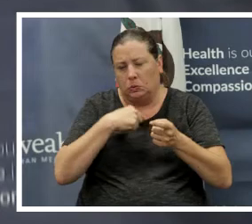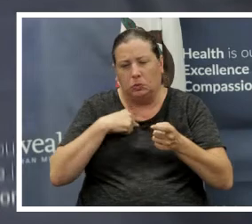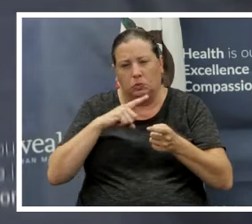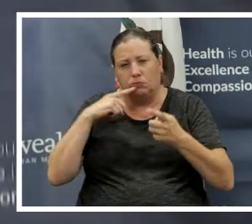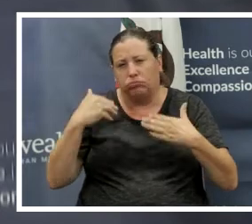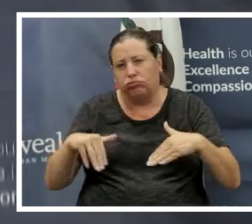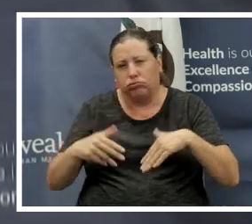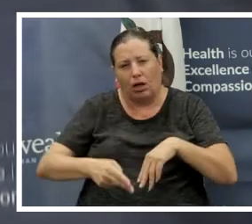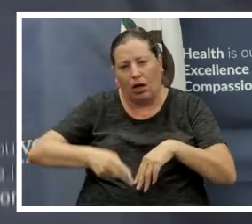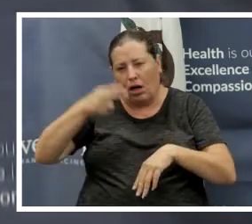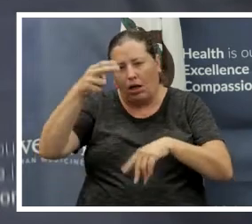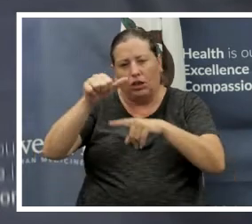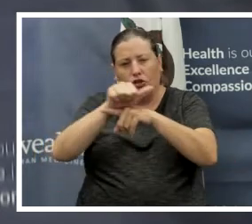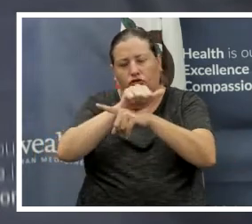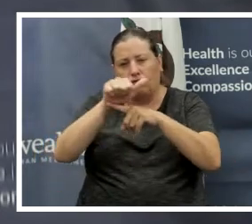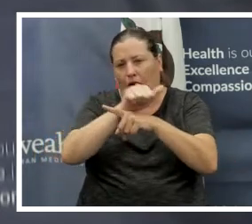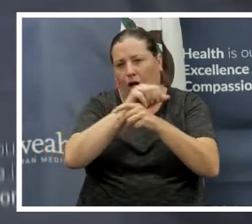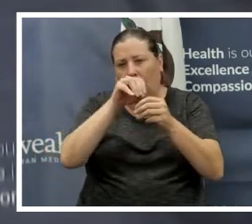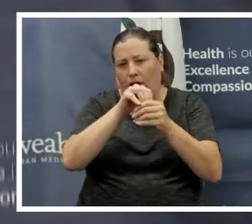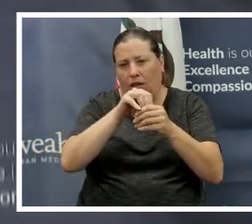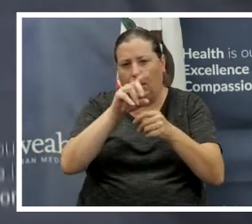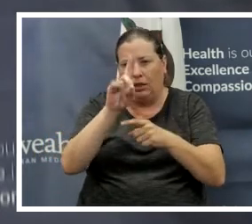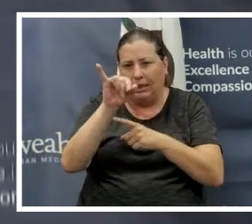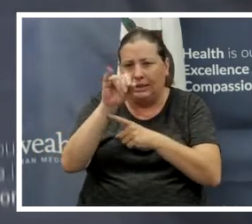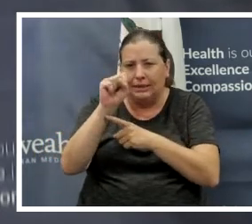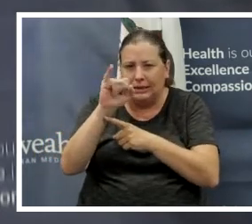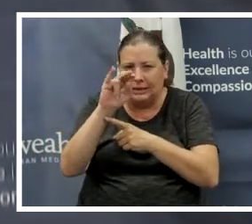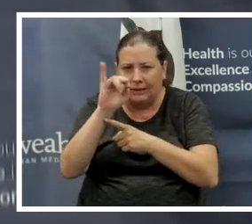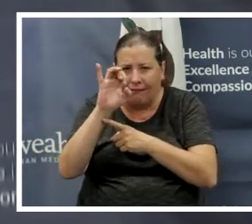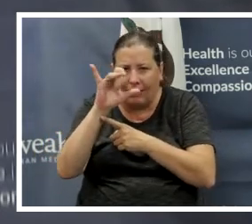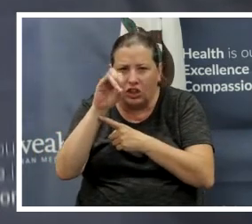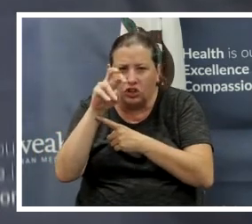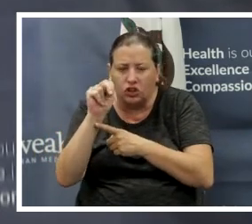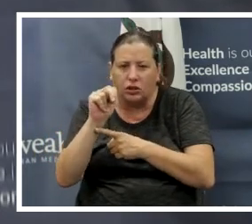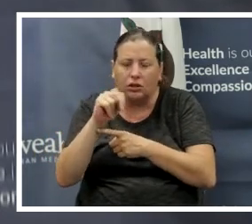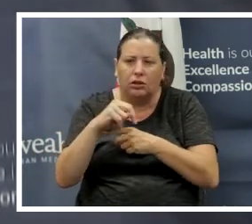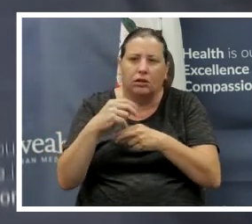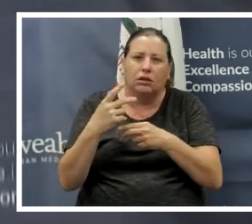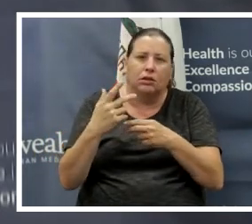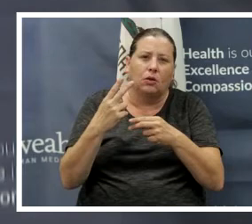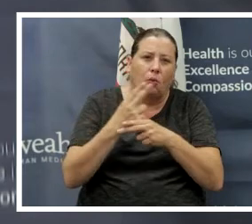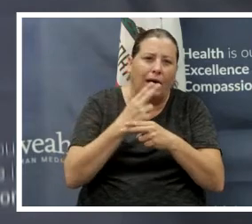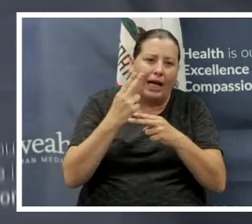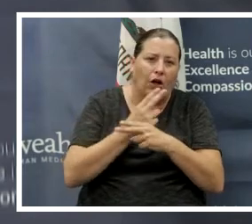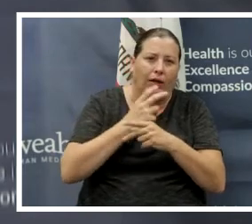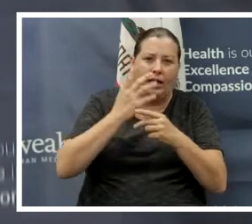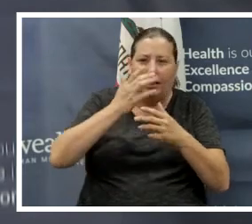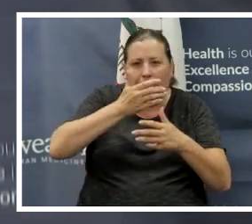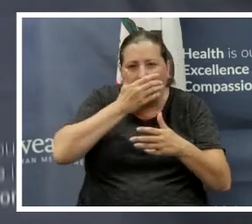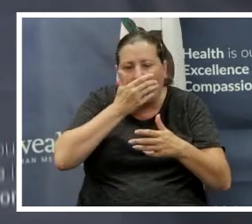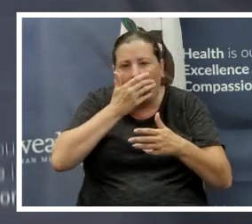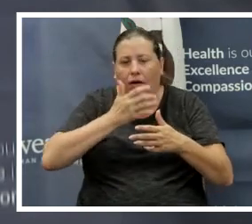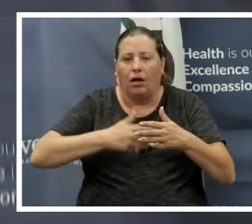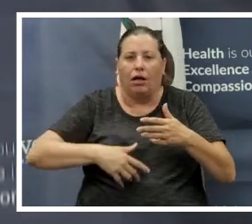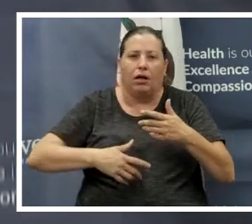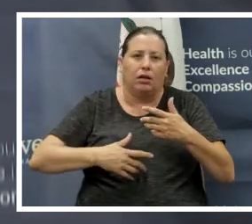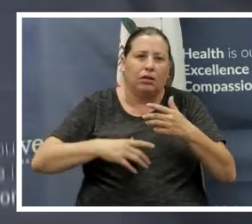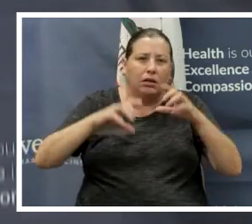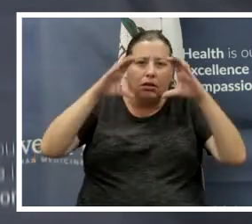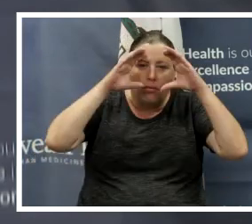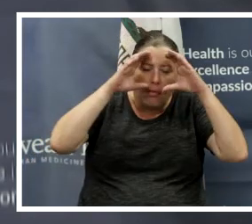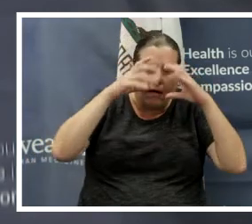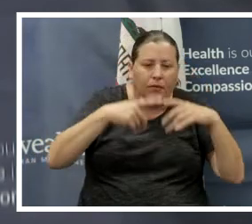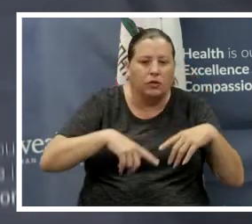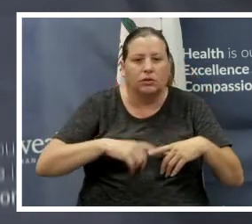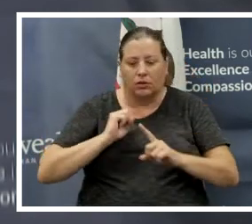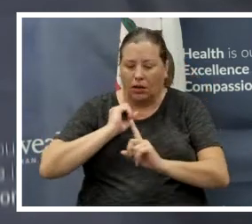trained in disinfection and the wearing, the donning and doffing of PPE, when